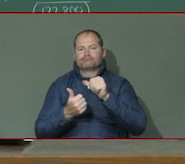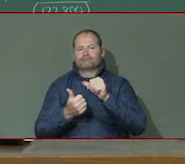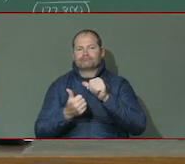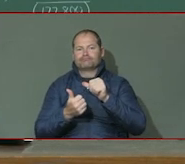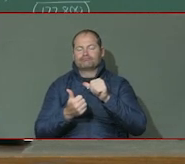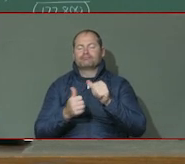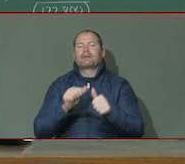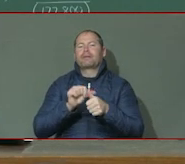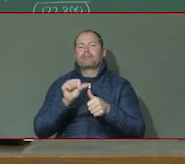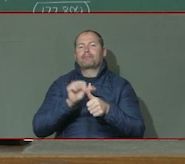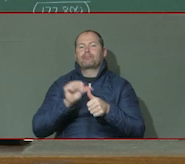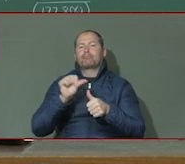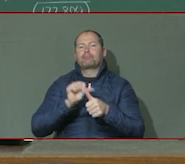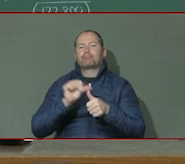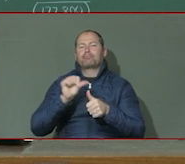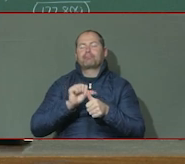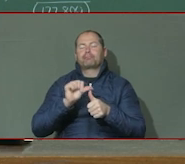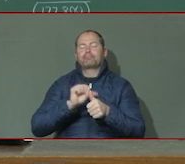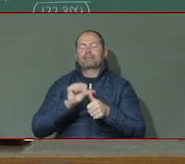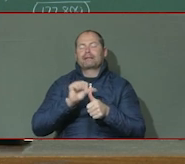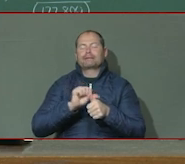is better